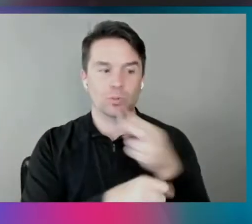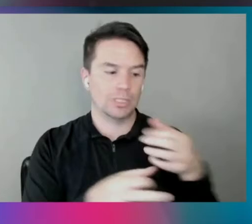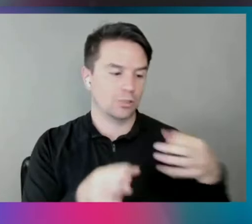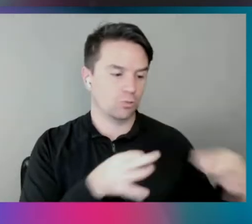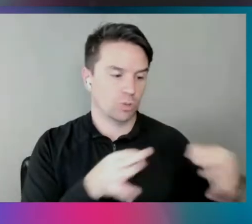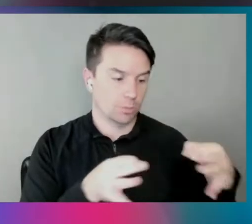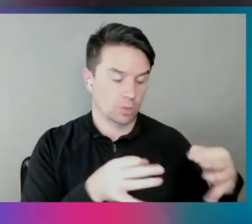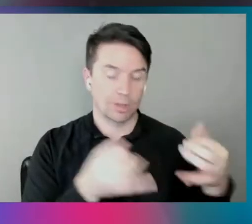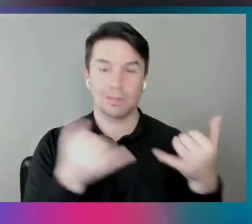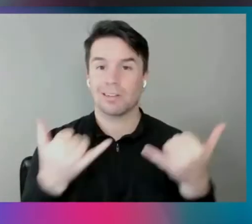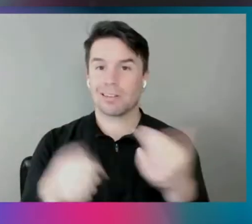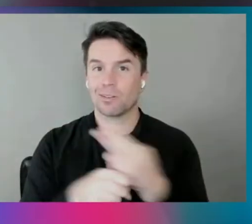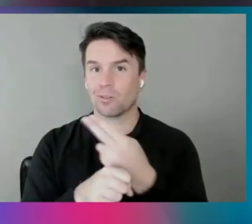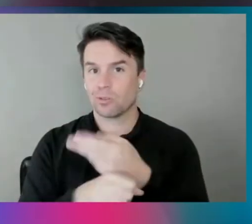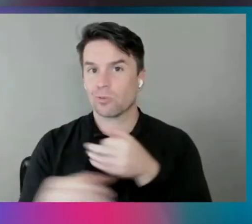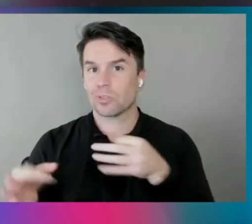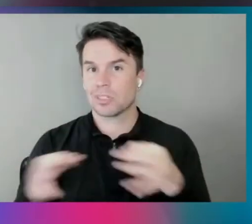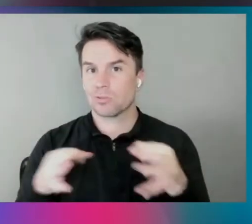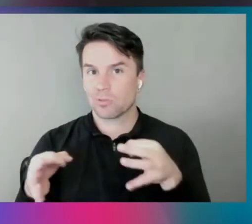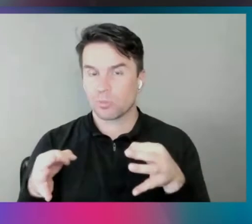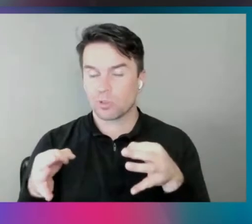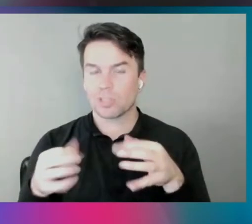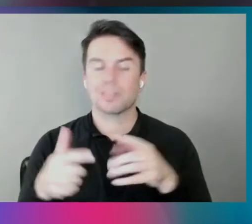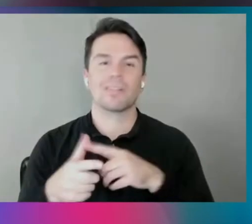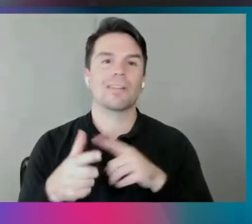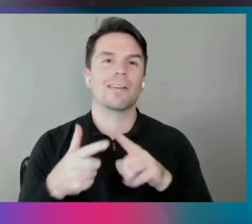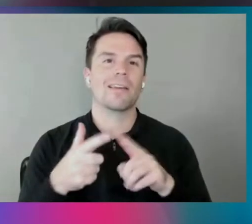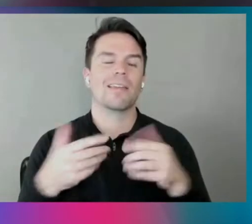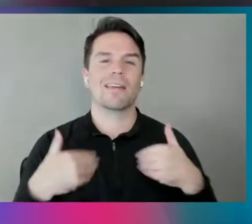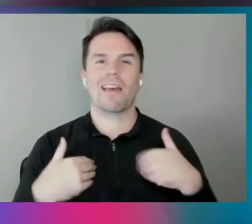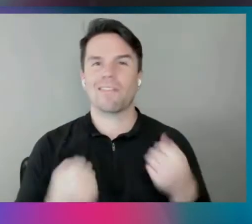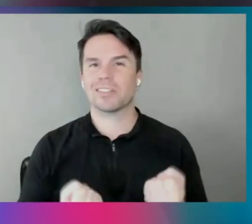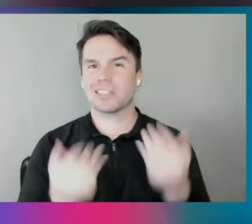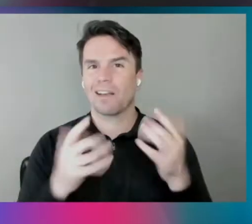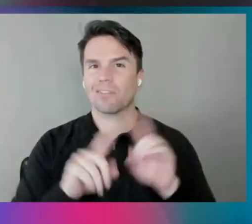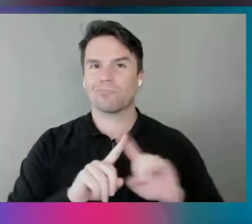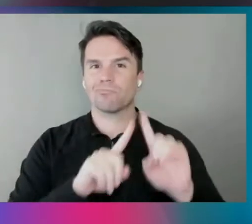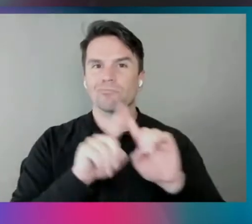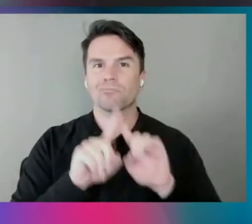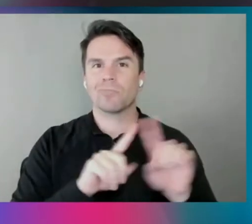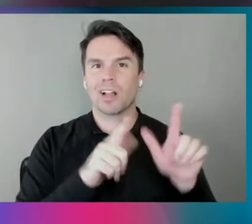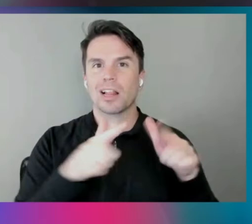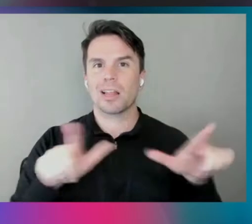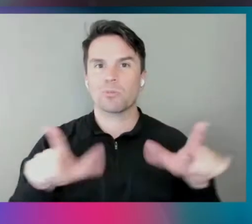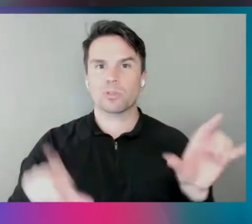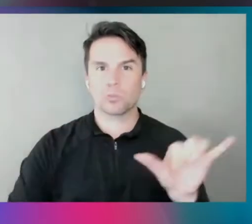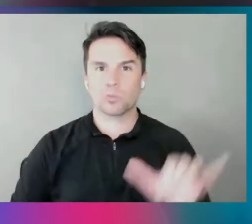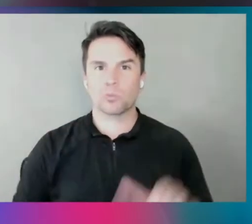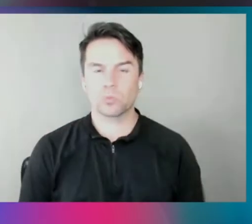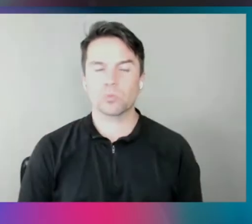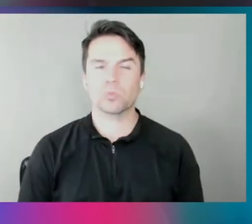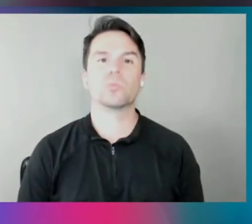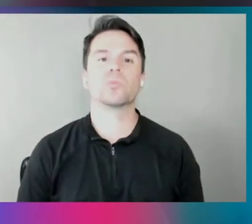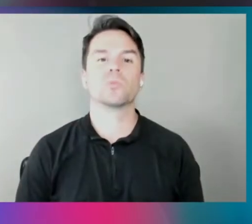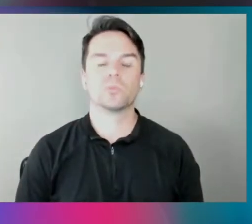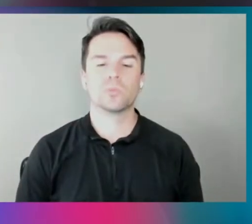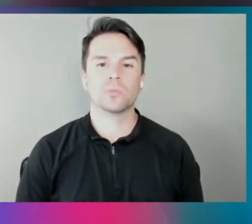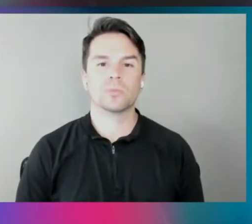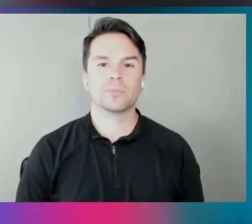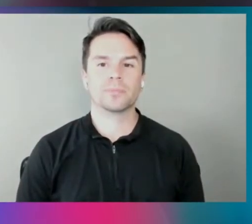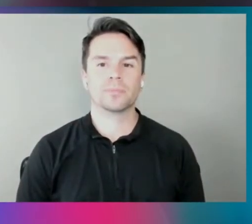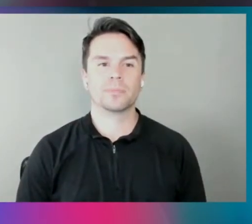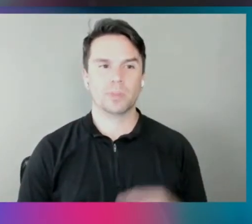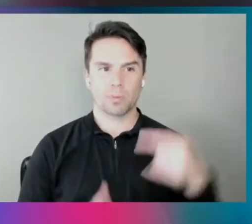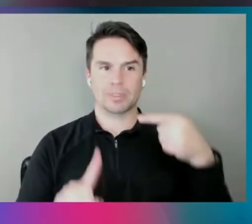descriptions, and then doing that in multiple different languages as well. So That's what this little